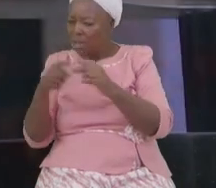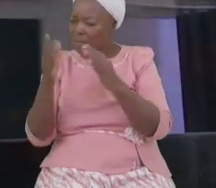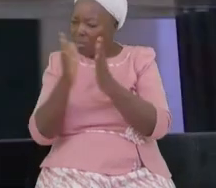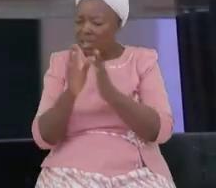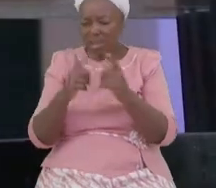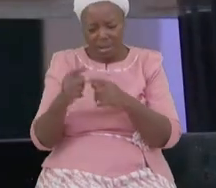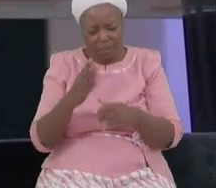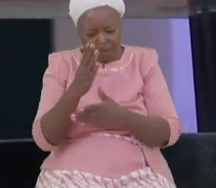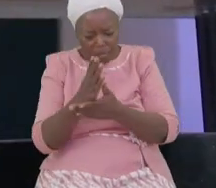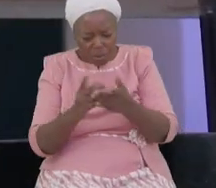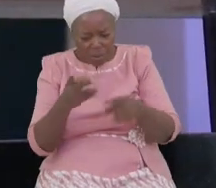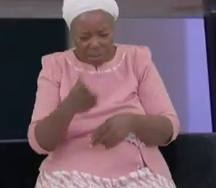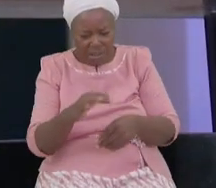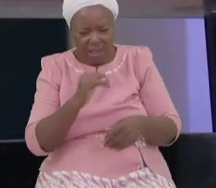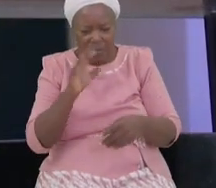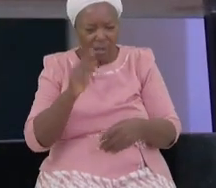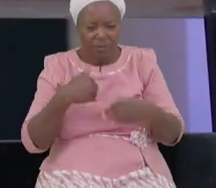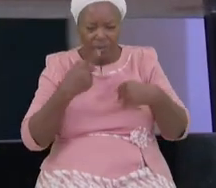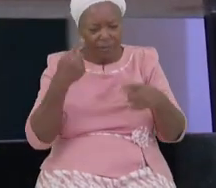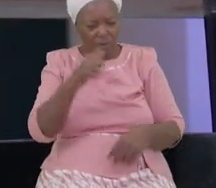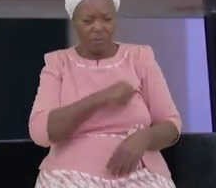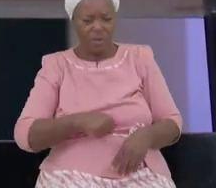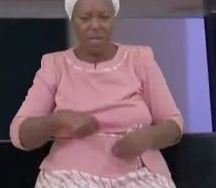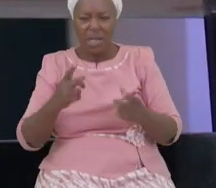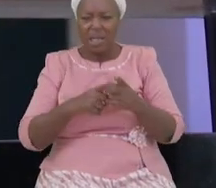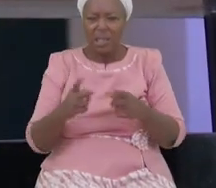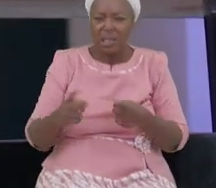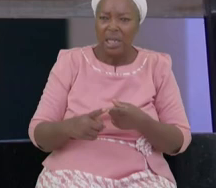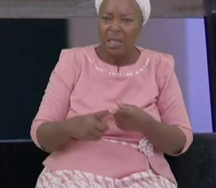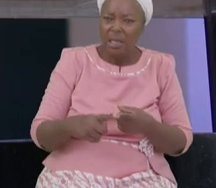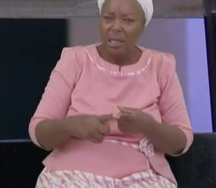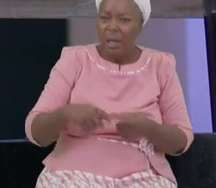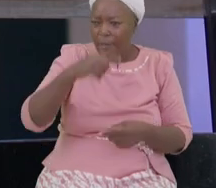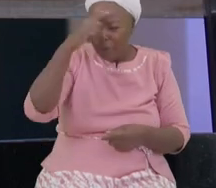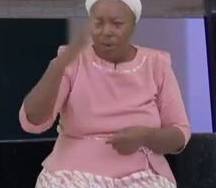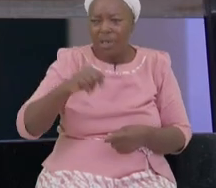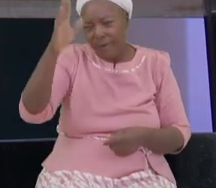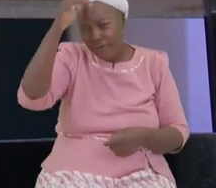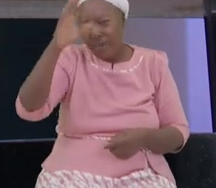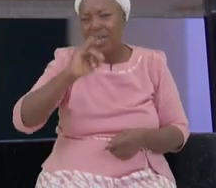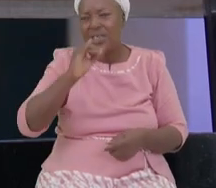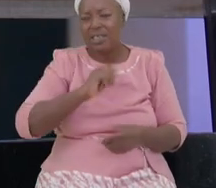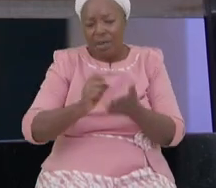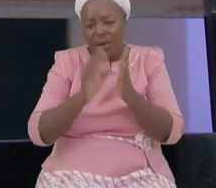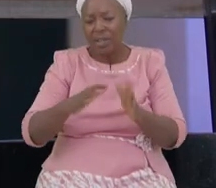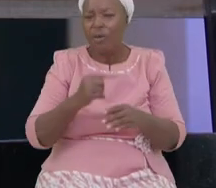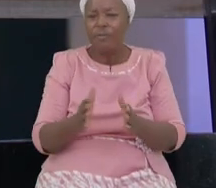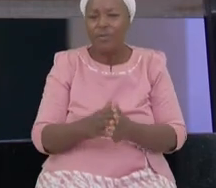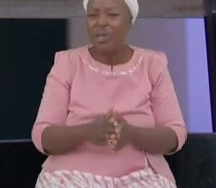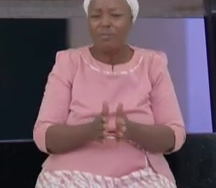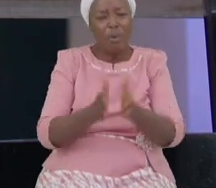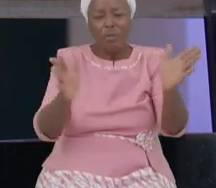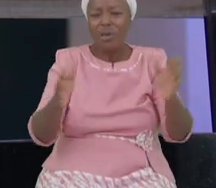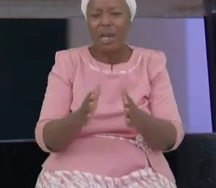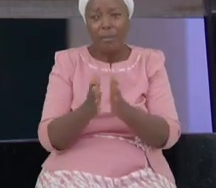came from America because, you know, his father is a writer of a popular book that